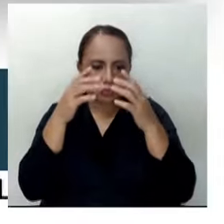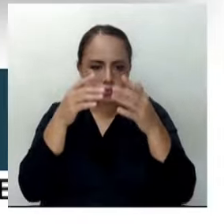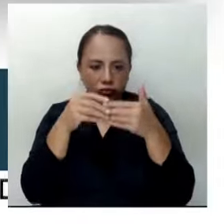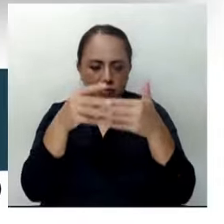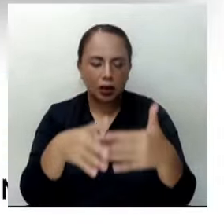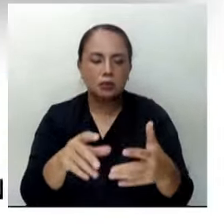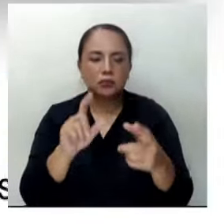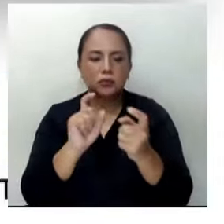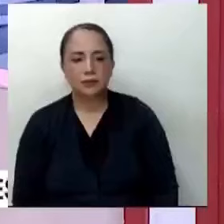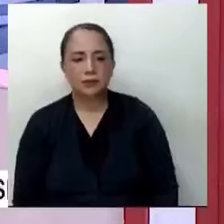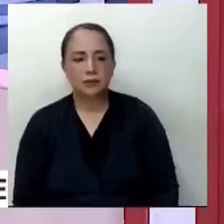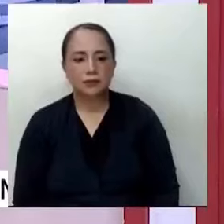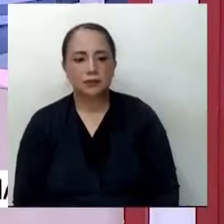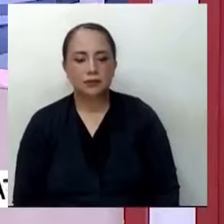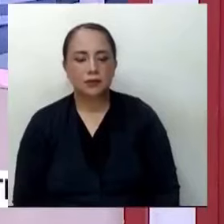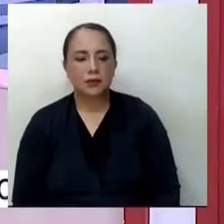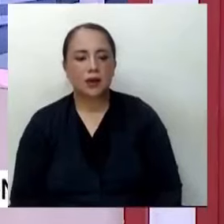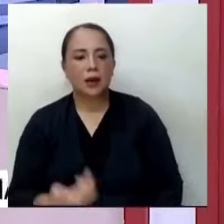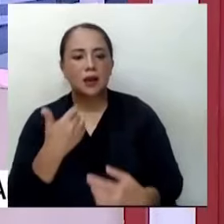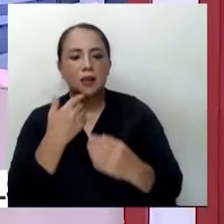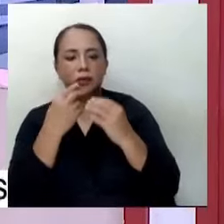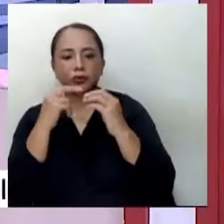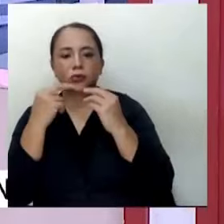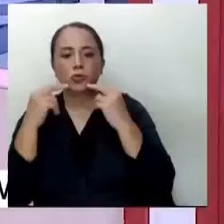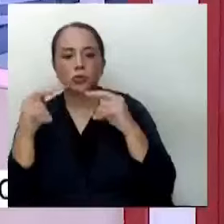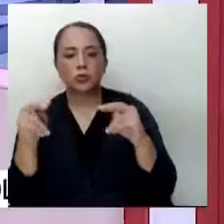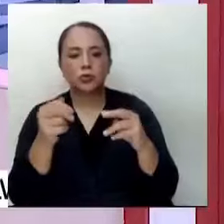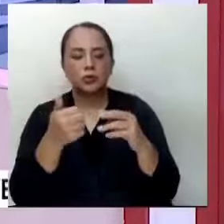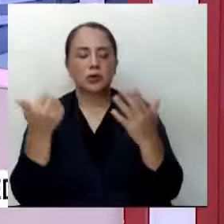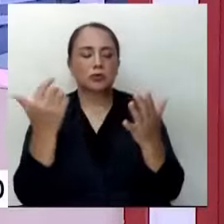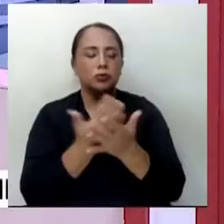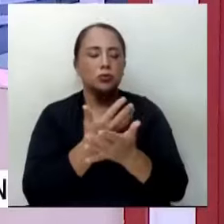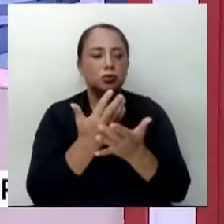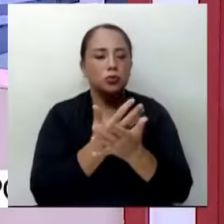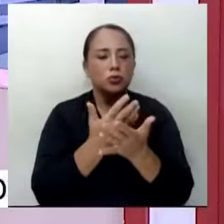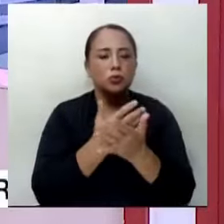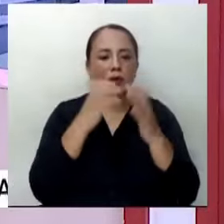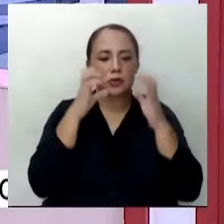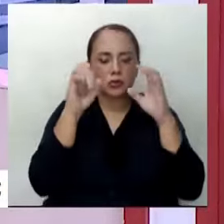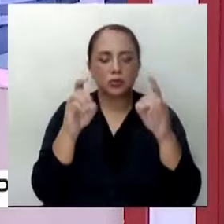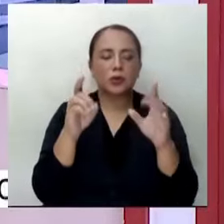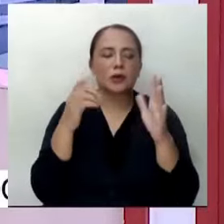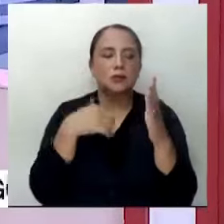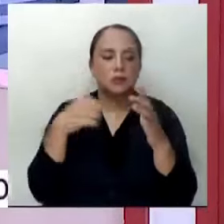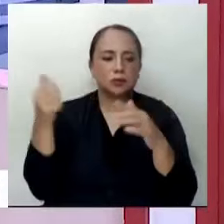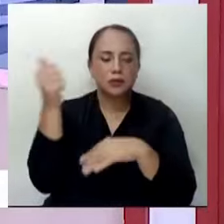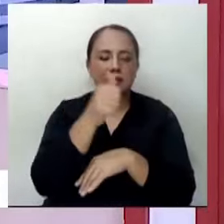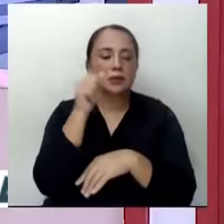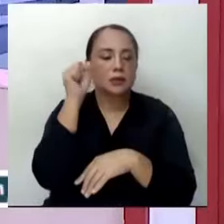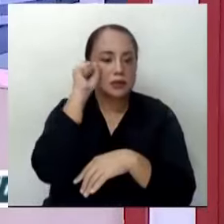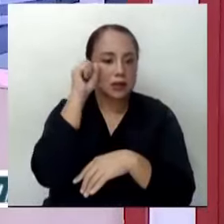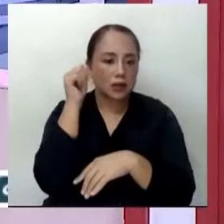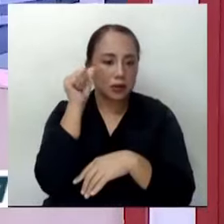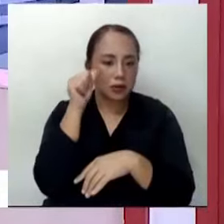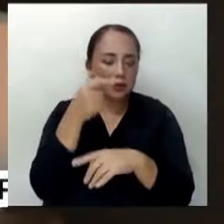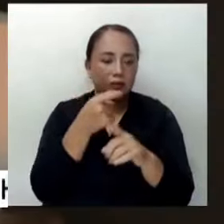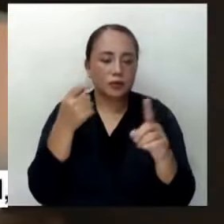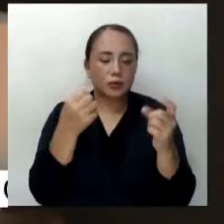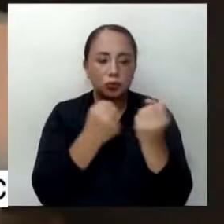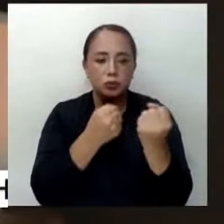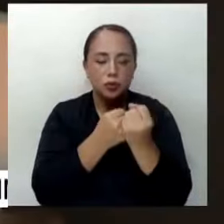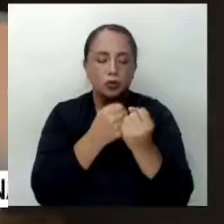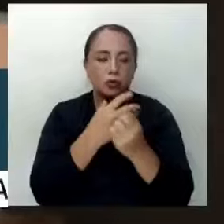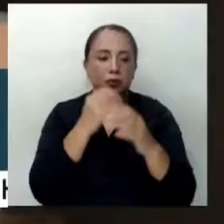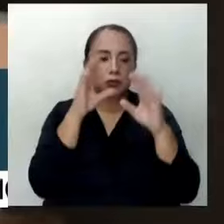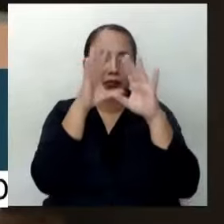from Anggada. Incoming Education Chief Senator Sunny Anggada gets another vote of confidence, this time from Speaker Romualdez. The House